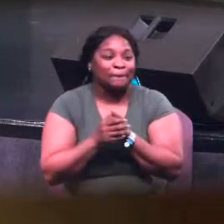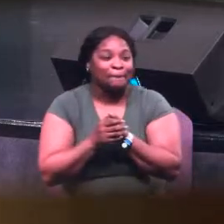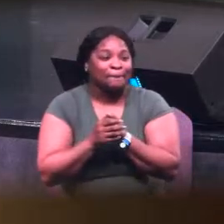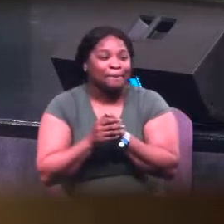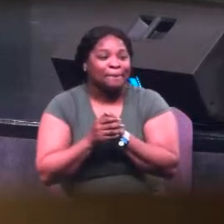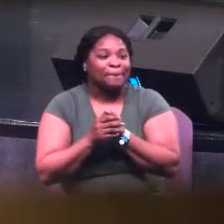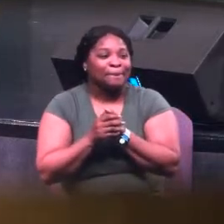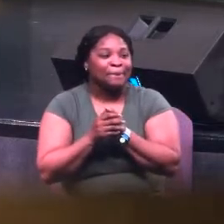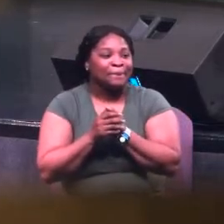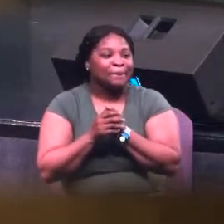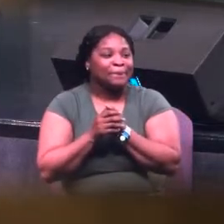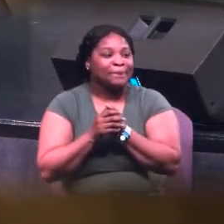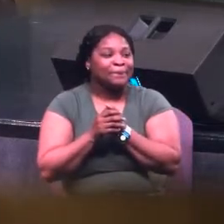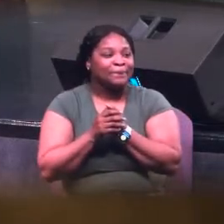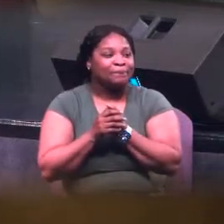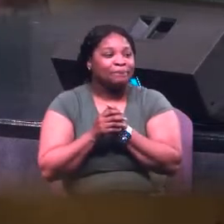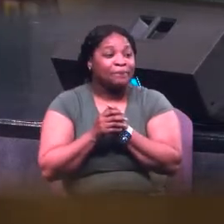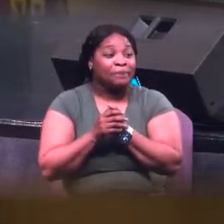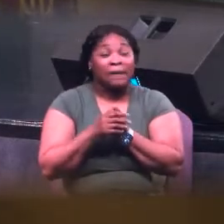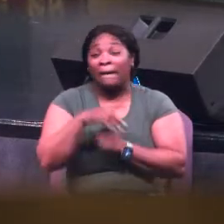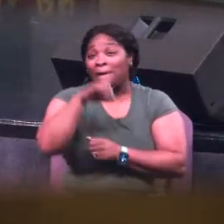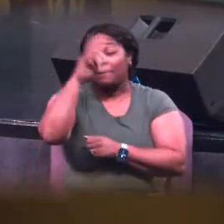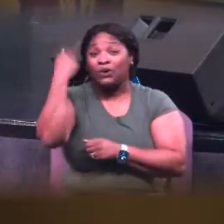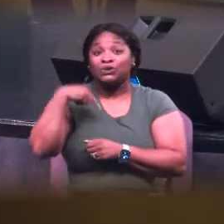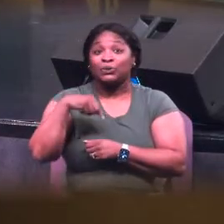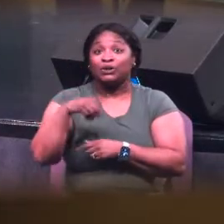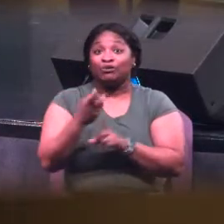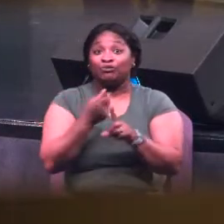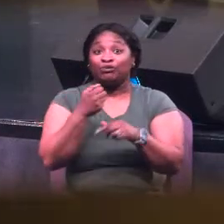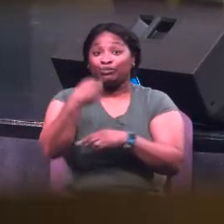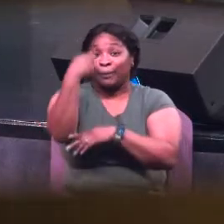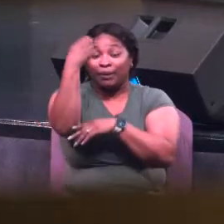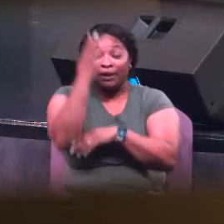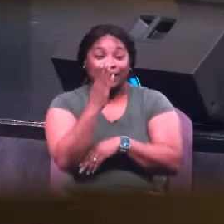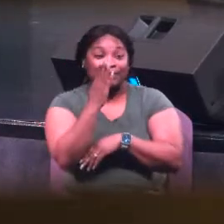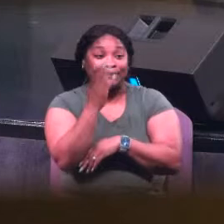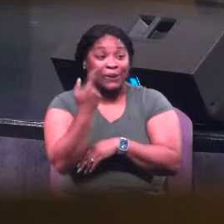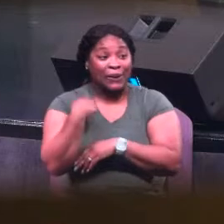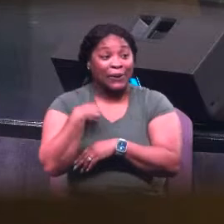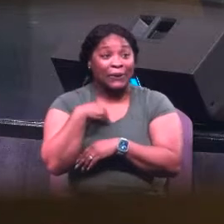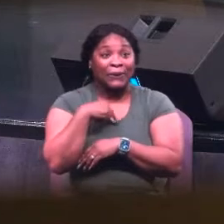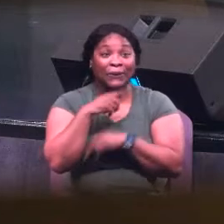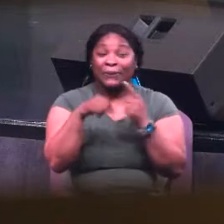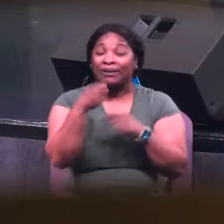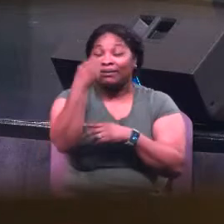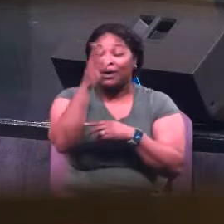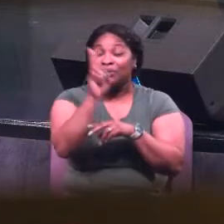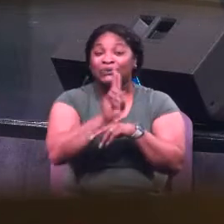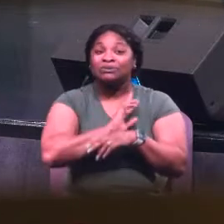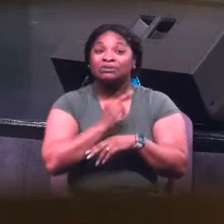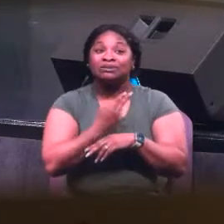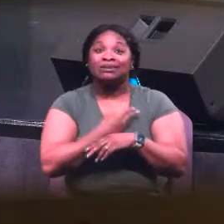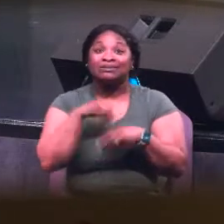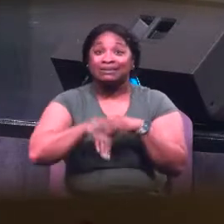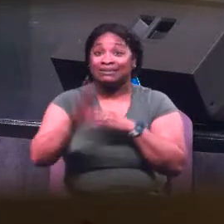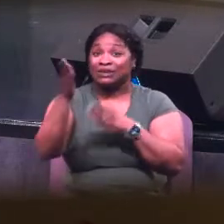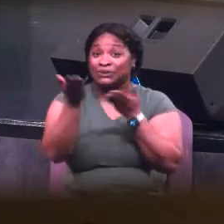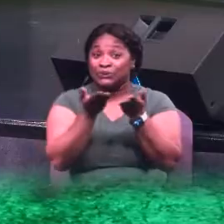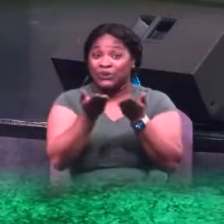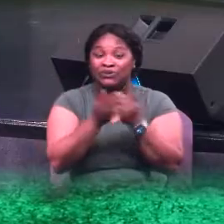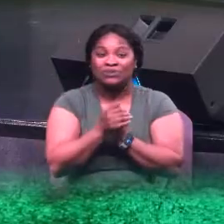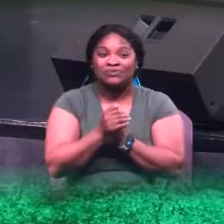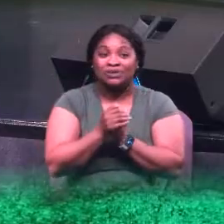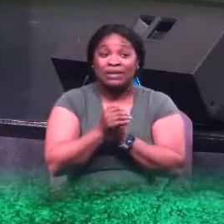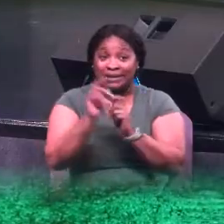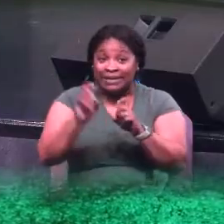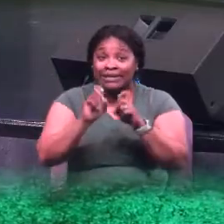It's an eschatological principle. Because we come from God. And when God uses us in his service, he